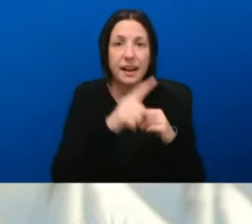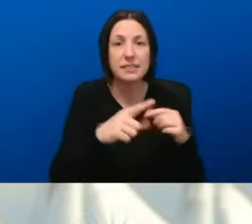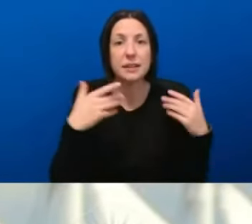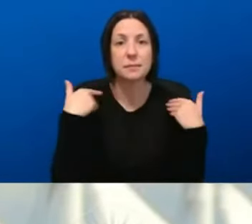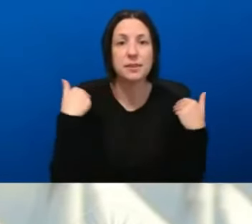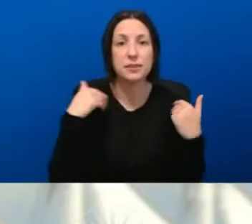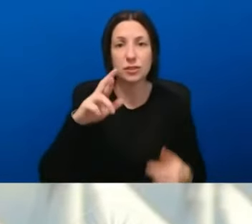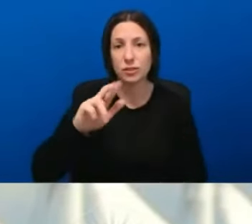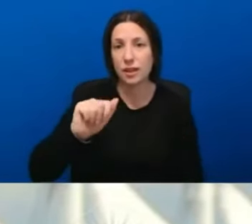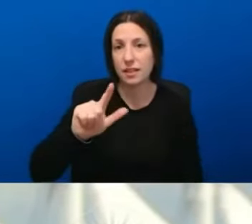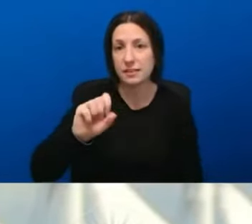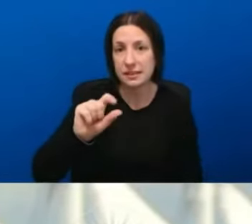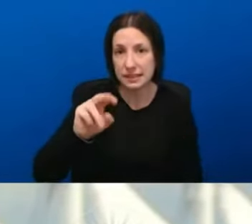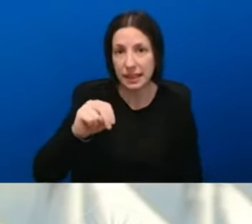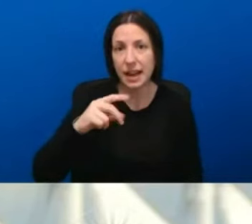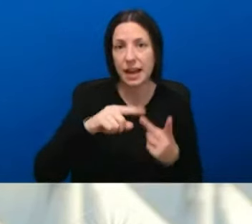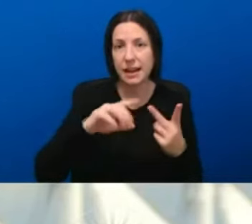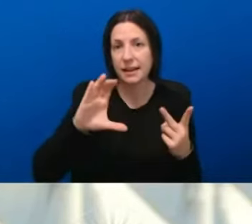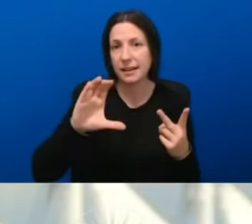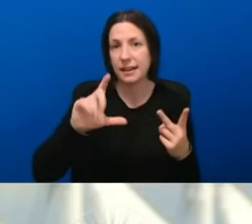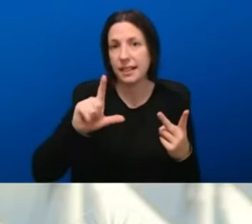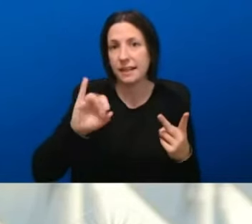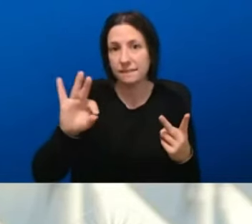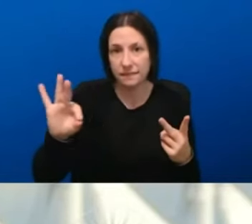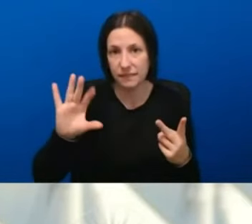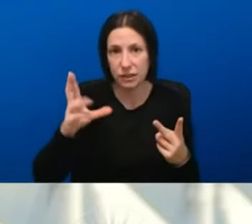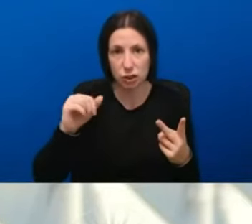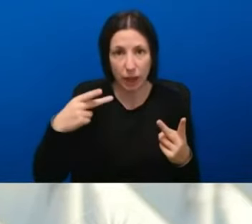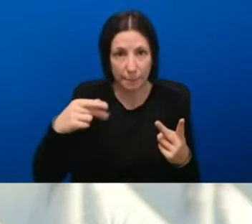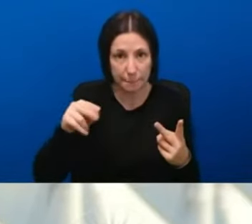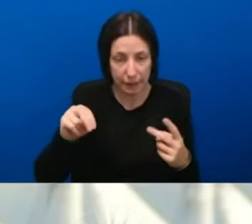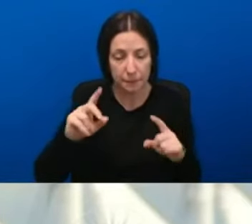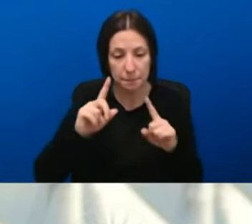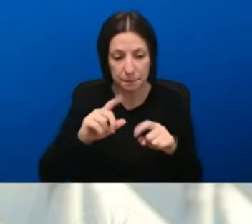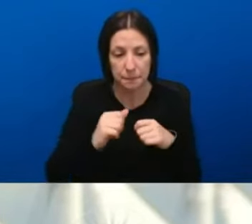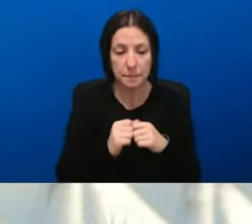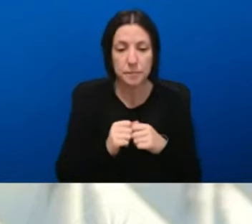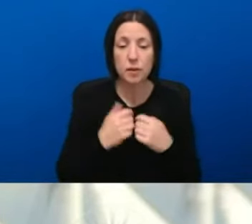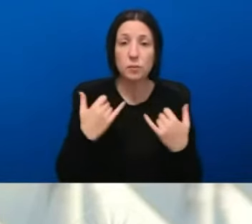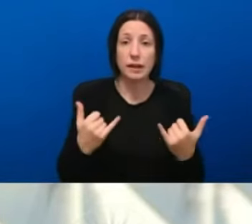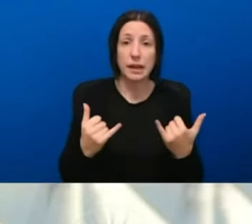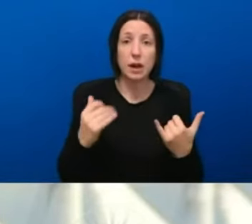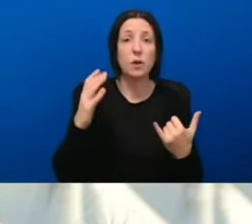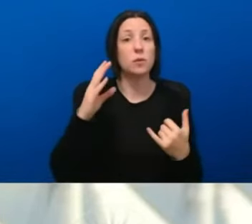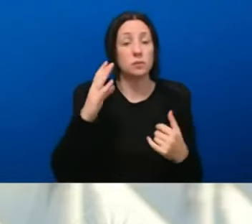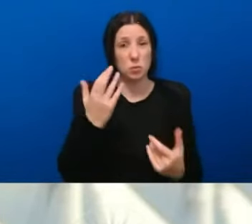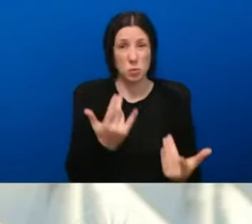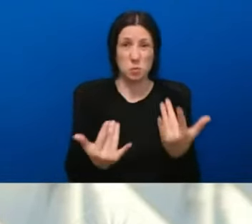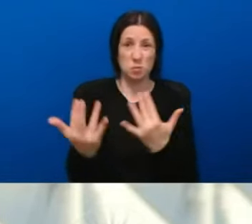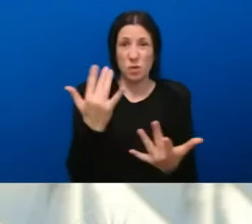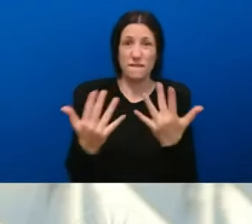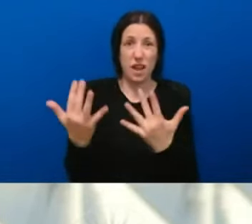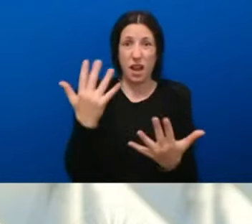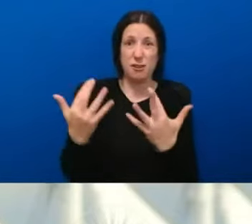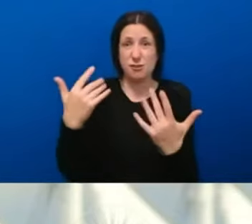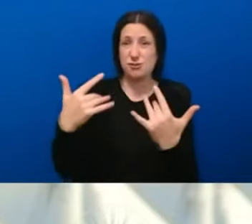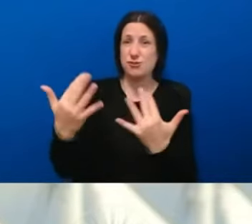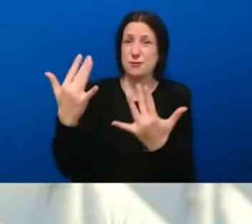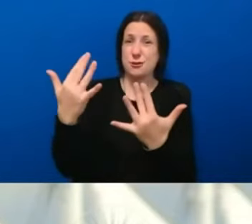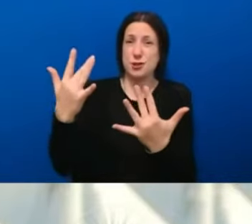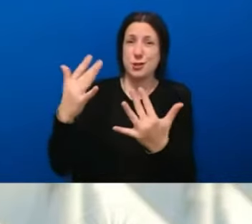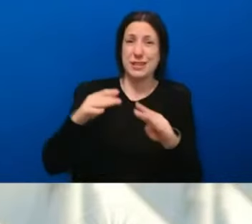My question, I think it's for Minister Ralston and then Cliff Chapman, but as BC is possibly moving beyond the worst parts